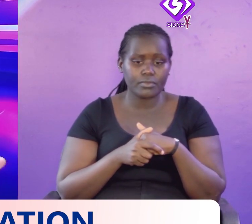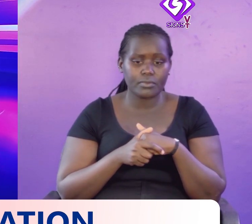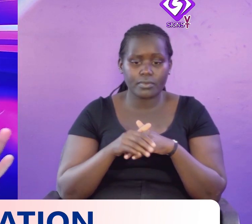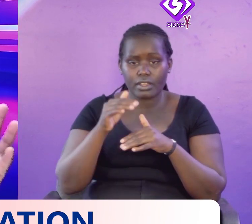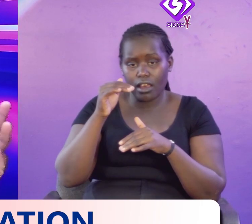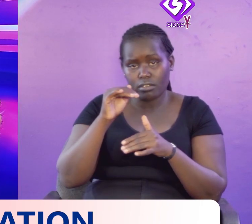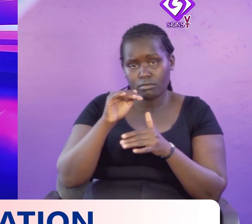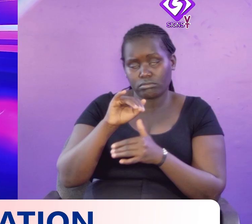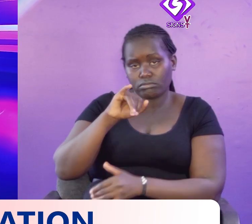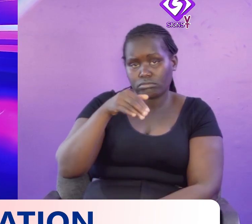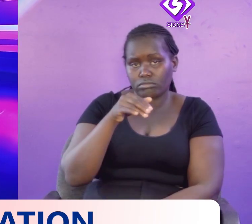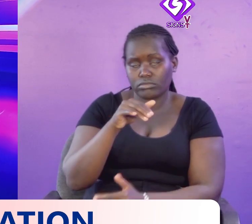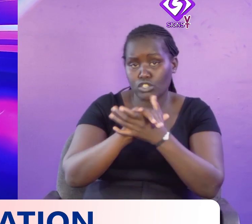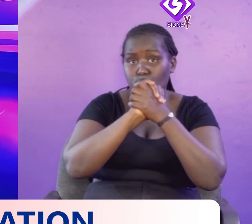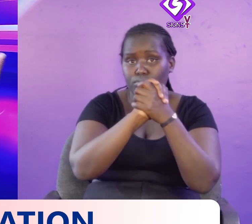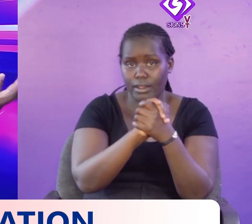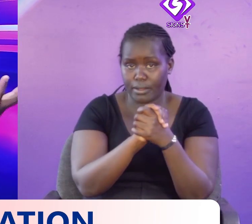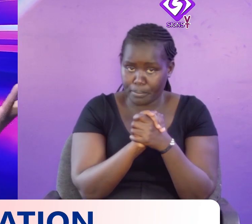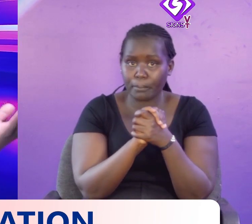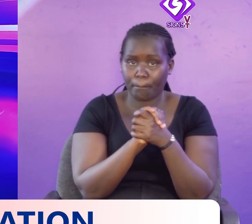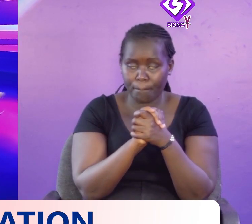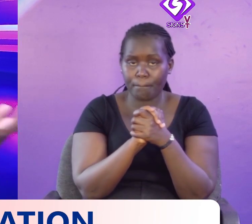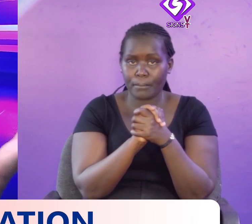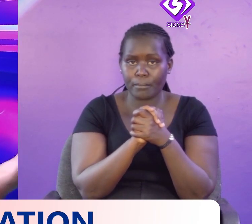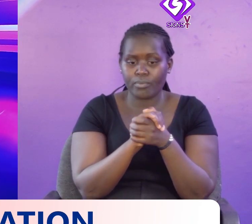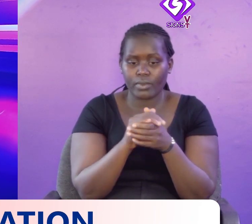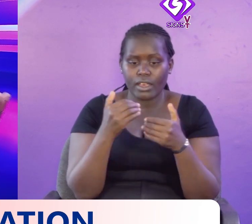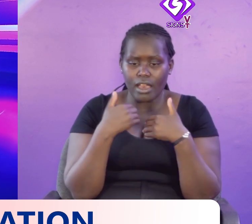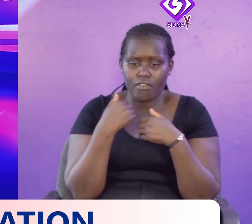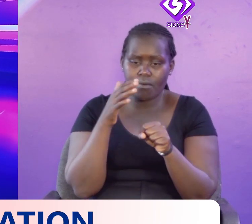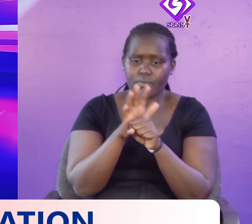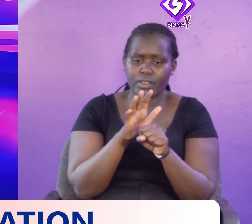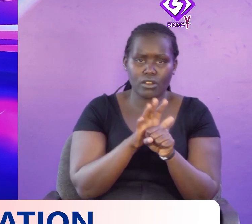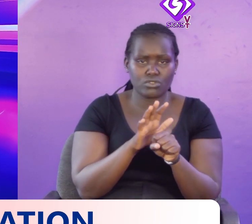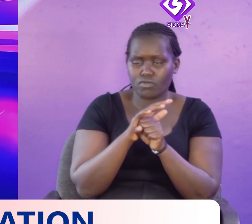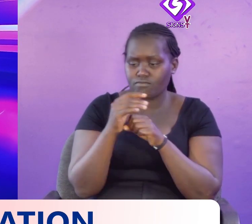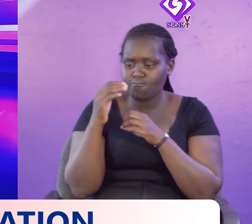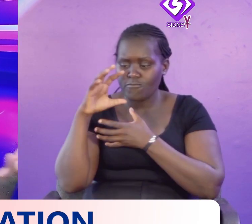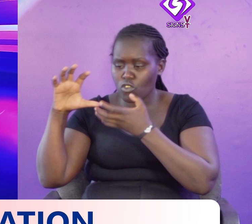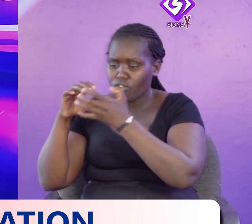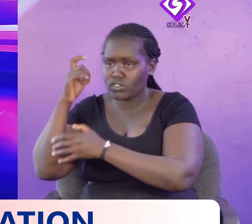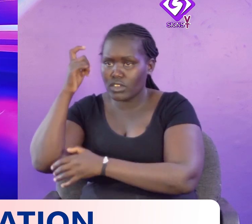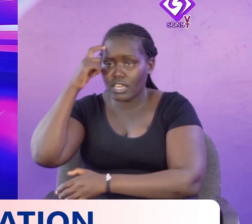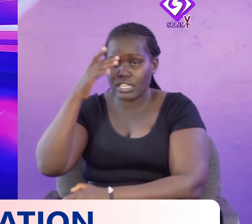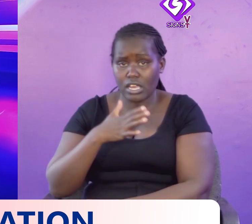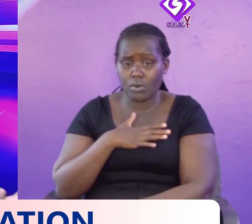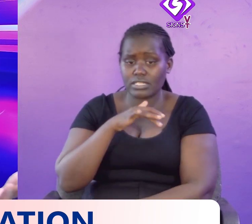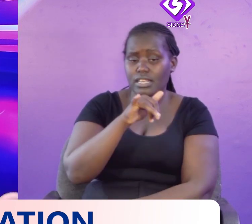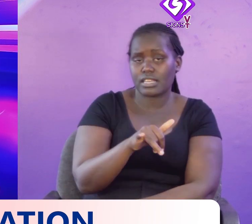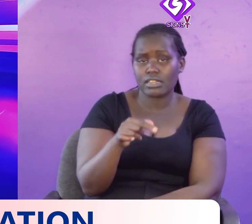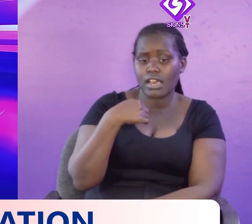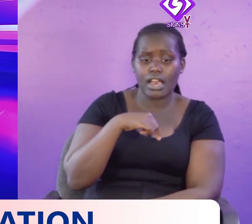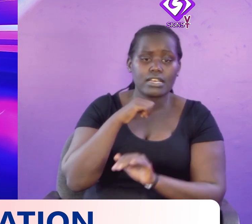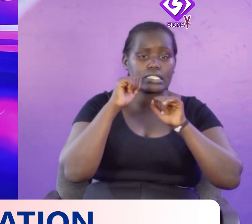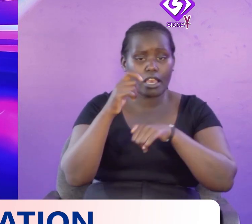Jubilee, they're just putting a lot of clouds on our heads, such that we are not able